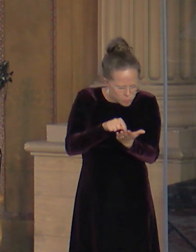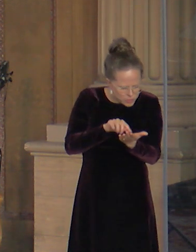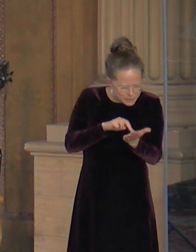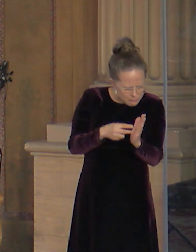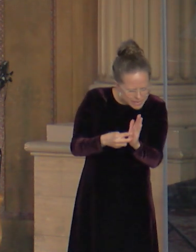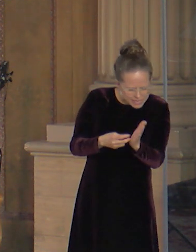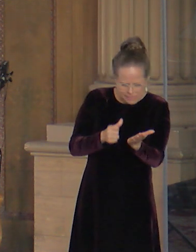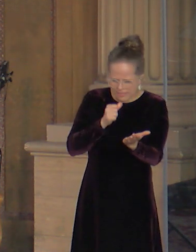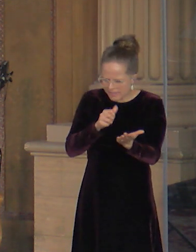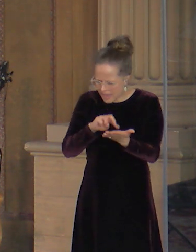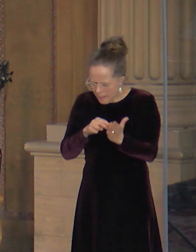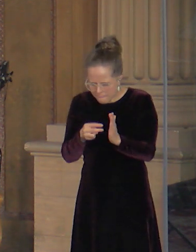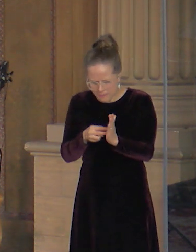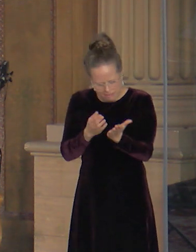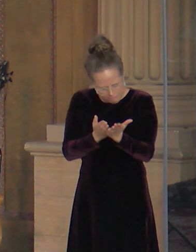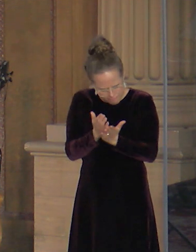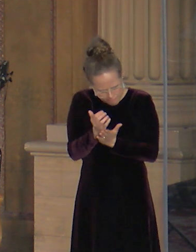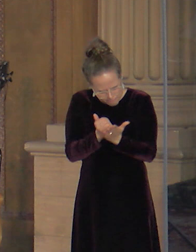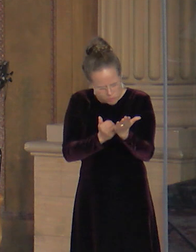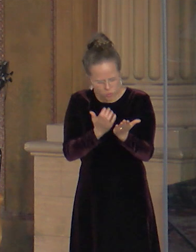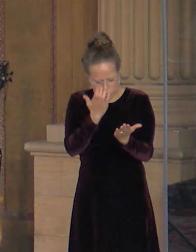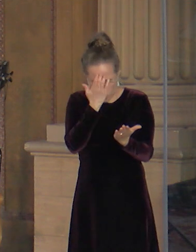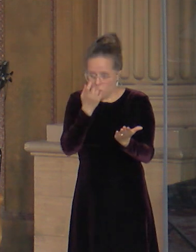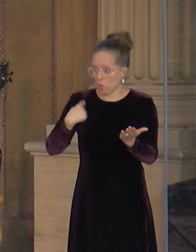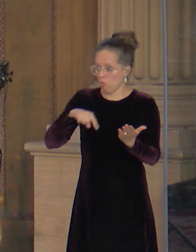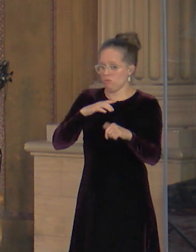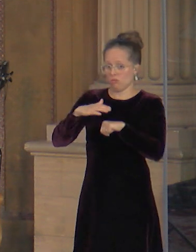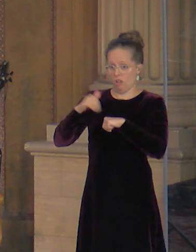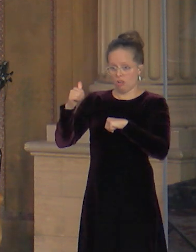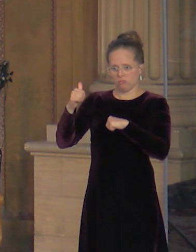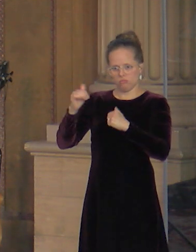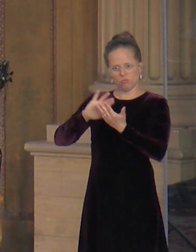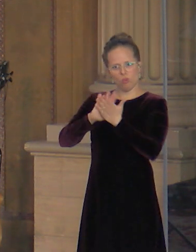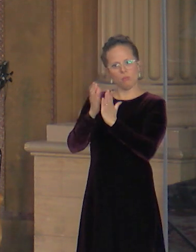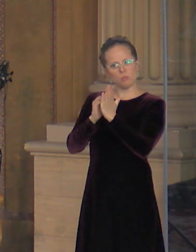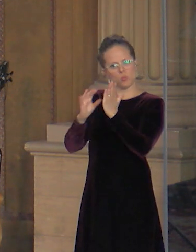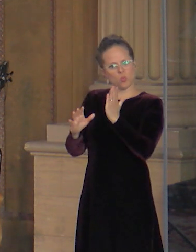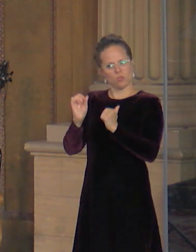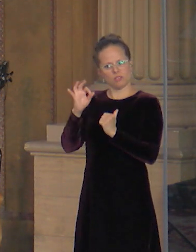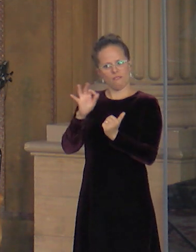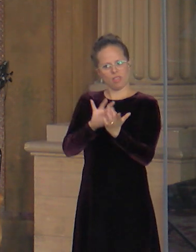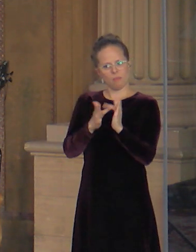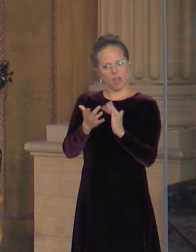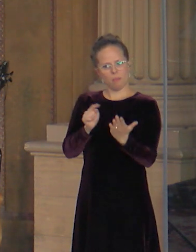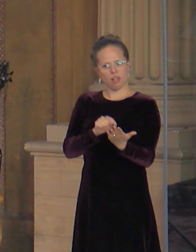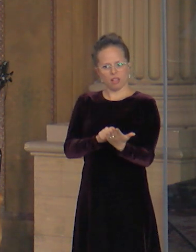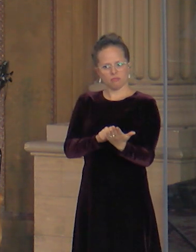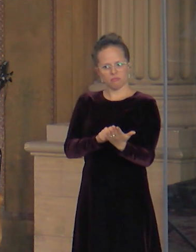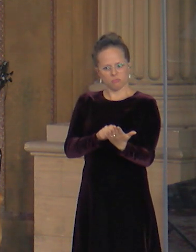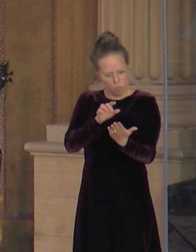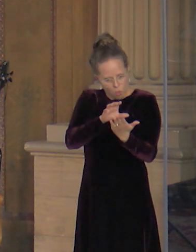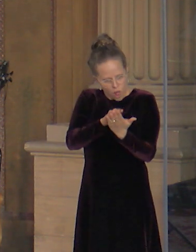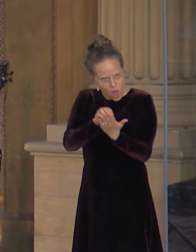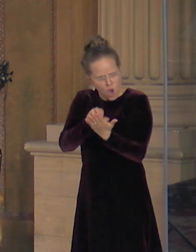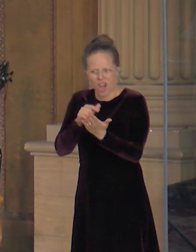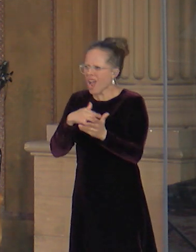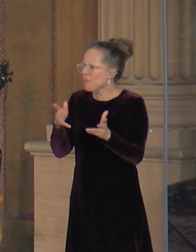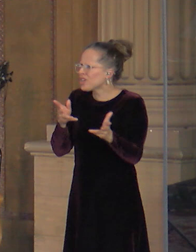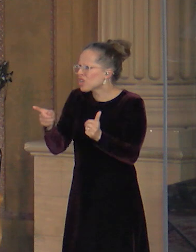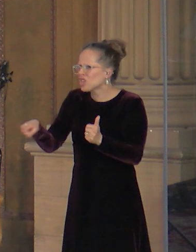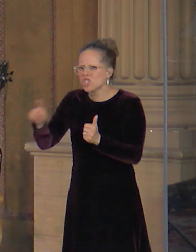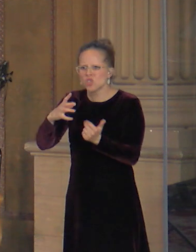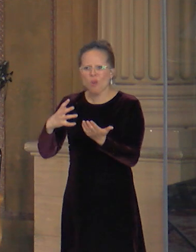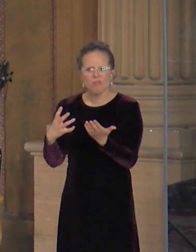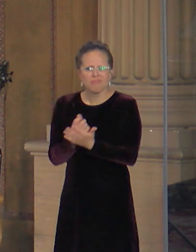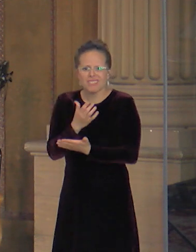don't mean so we're all called by this to be students of the Bible and I'd encourage you to take advantage